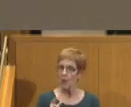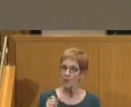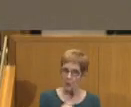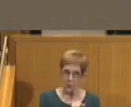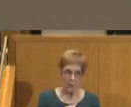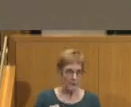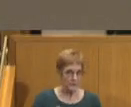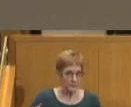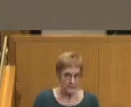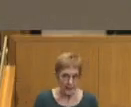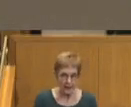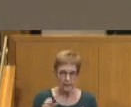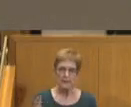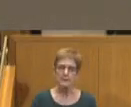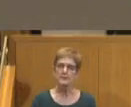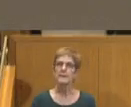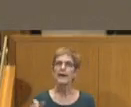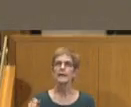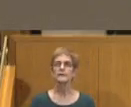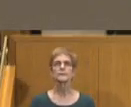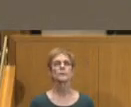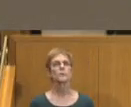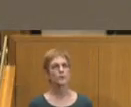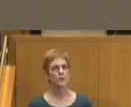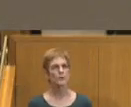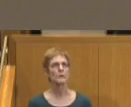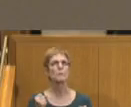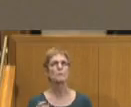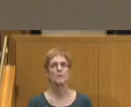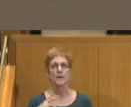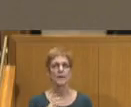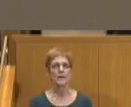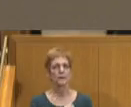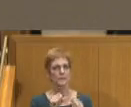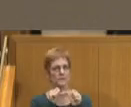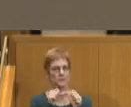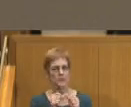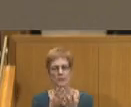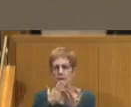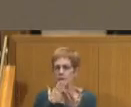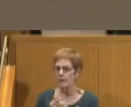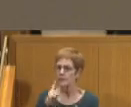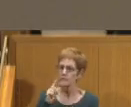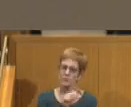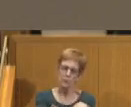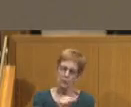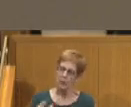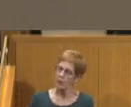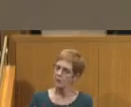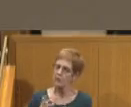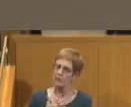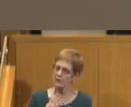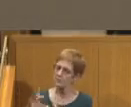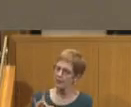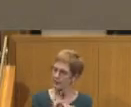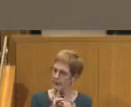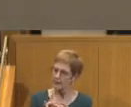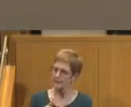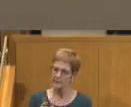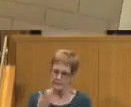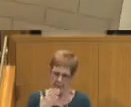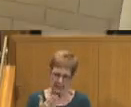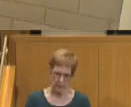We made great strides in last 2 years, from affordable housing to economic development to becoming a global leader